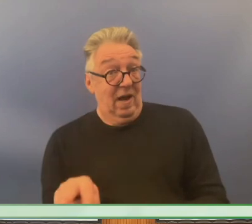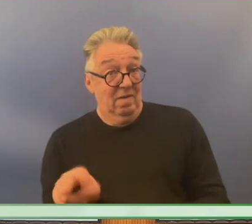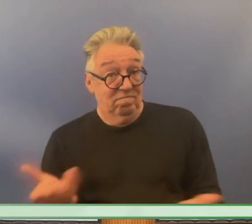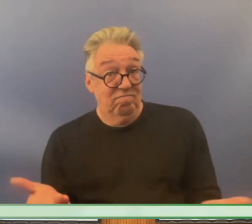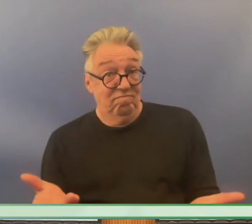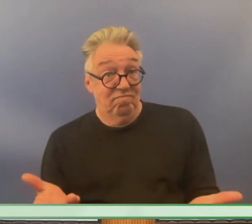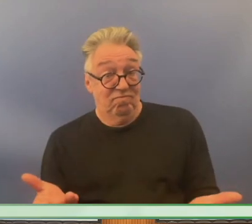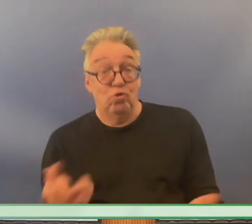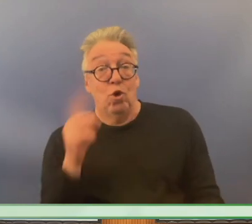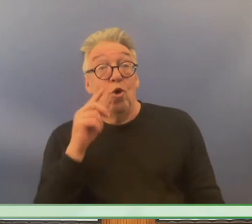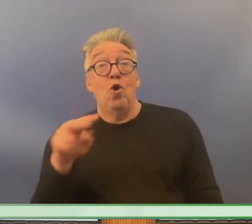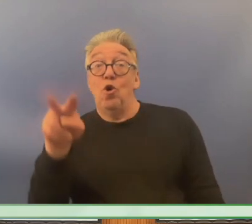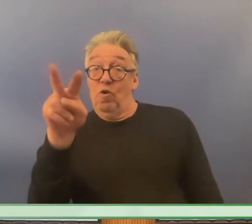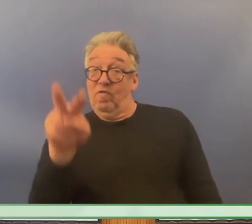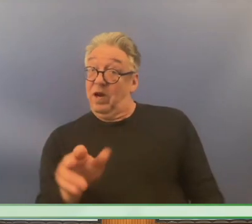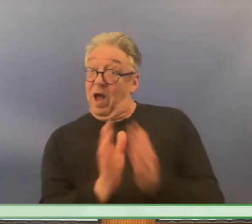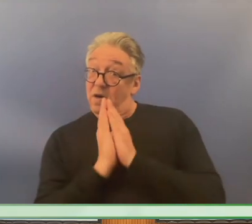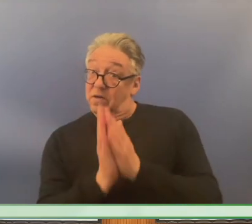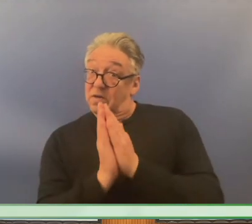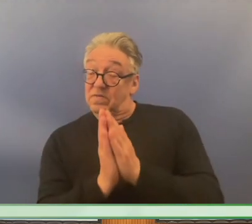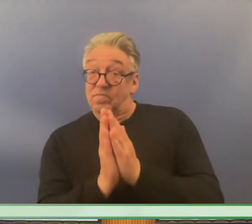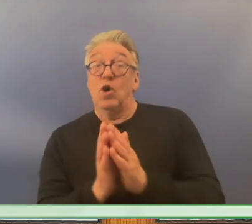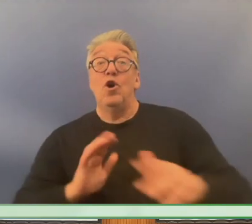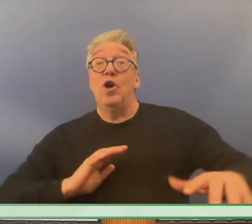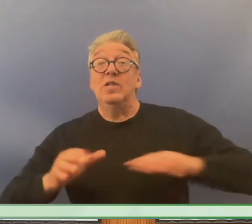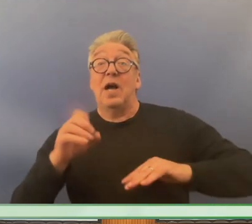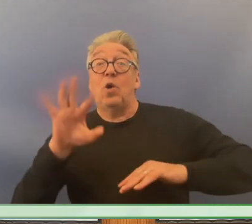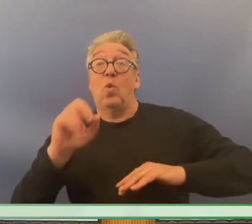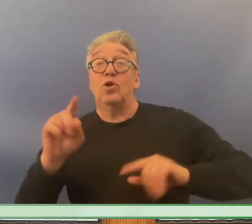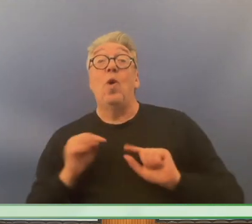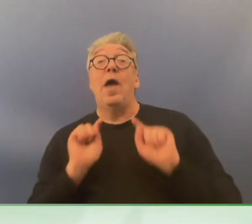Vienna beware, SignCoders is coming. Thank you very much.